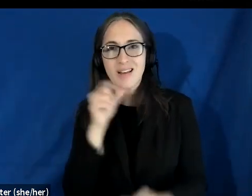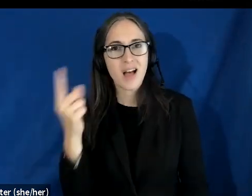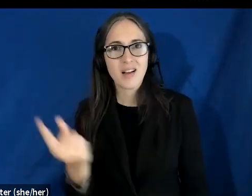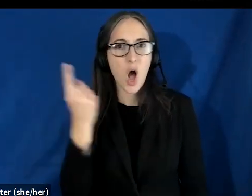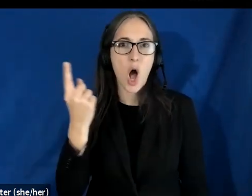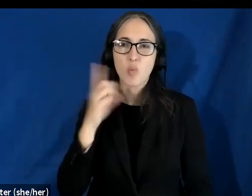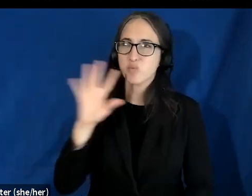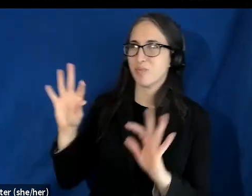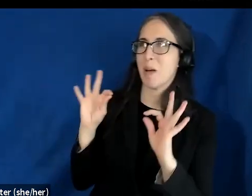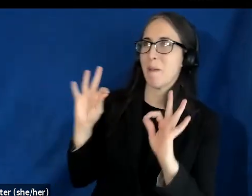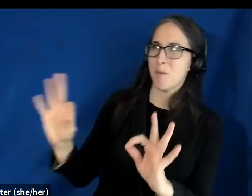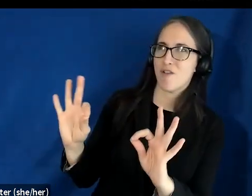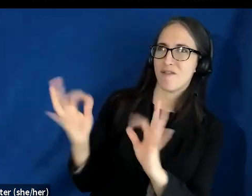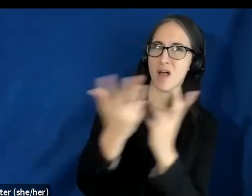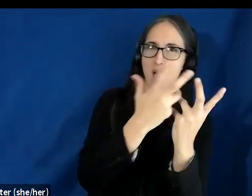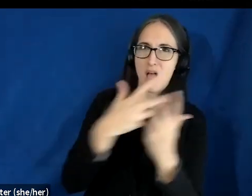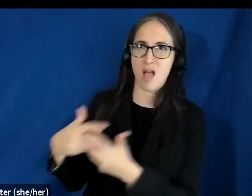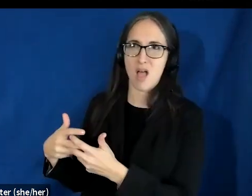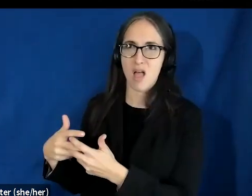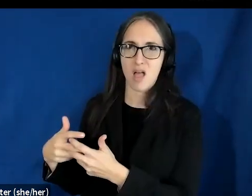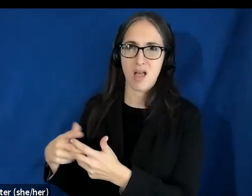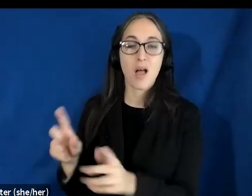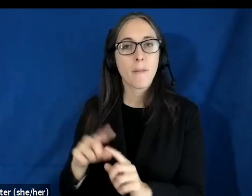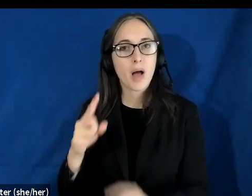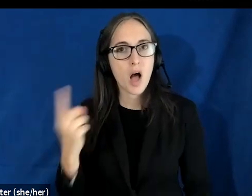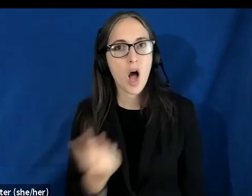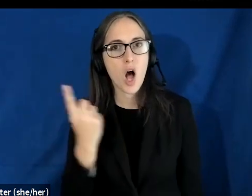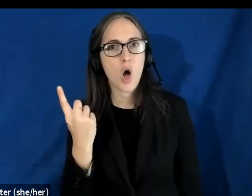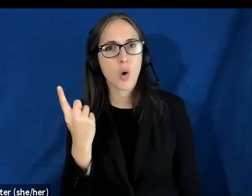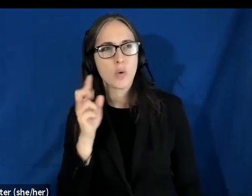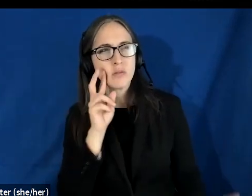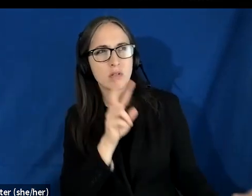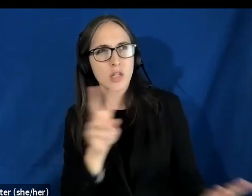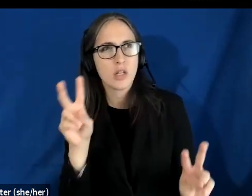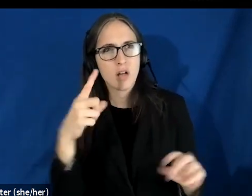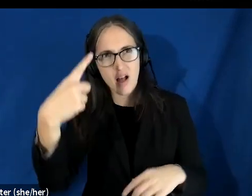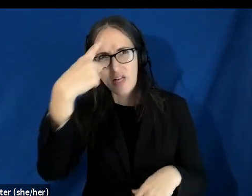70, but always, always look, think, and zoom into your